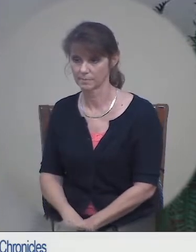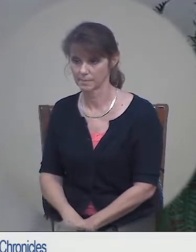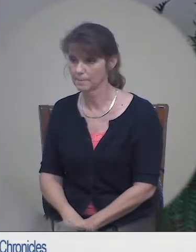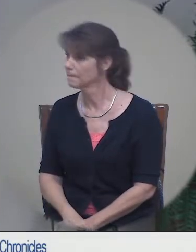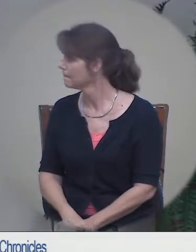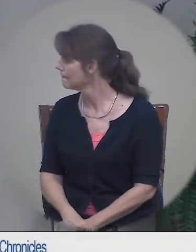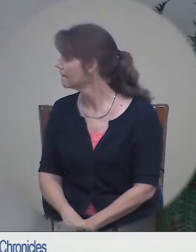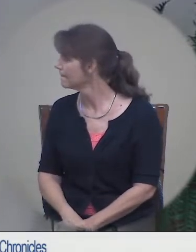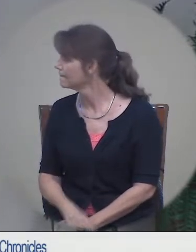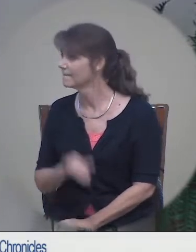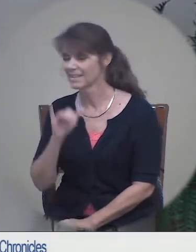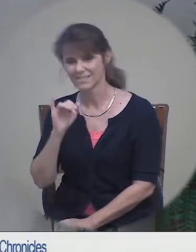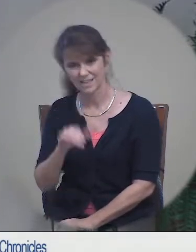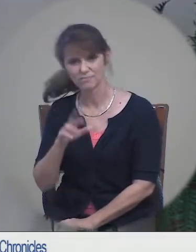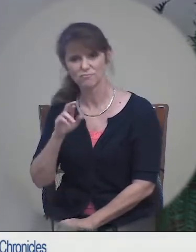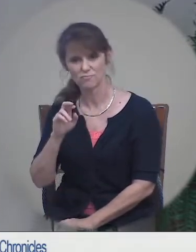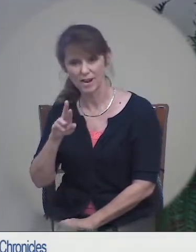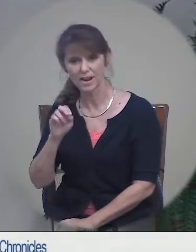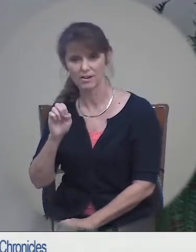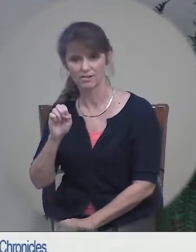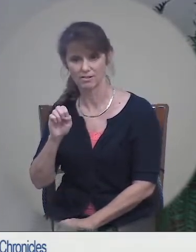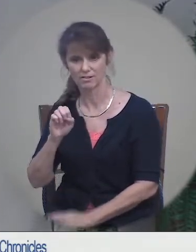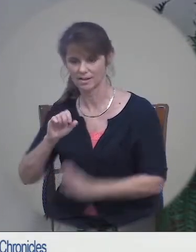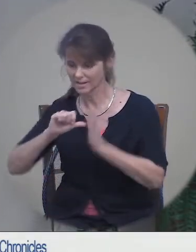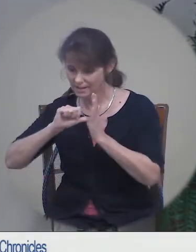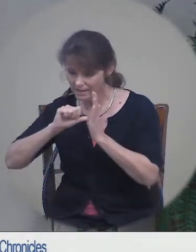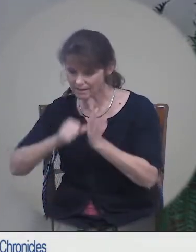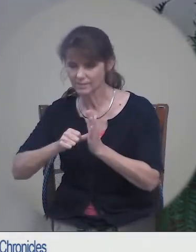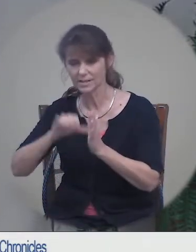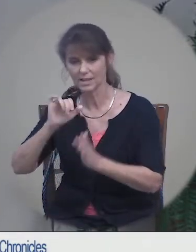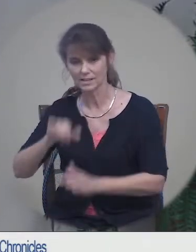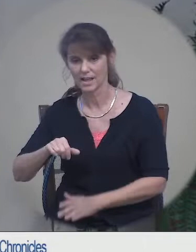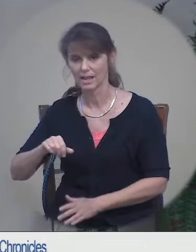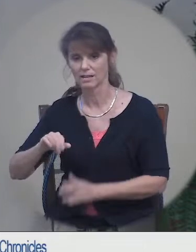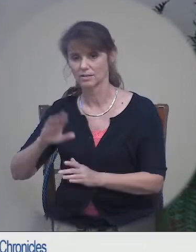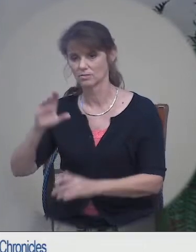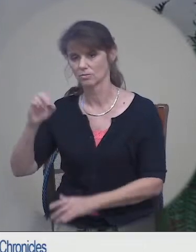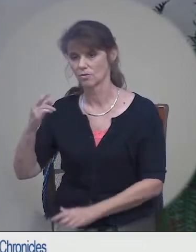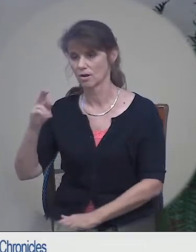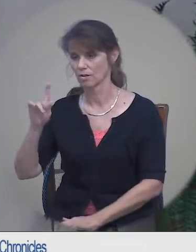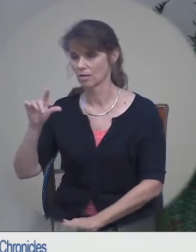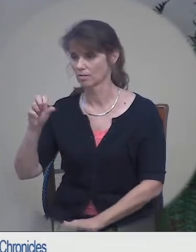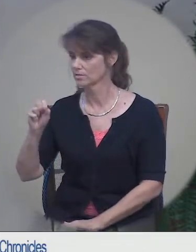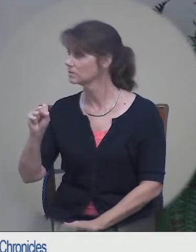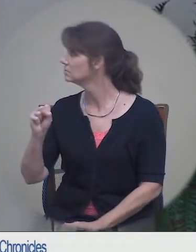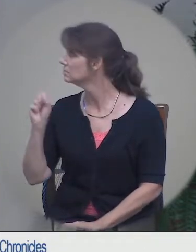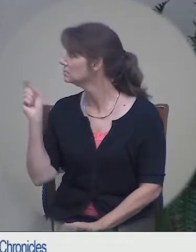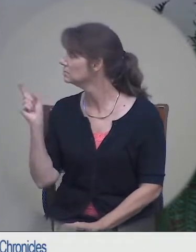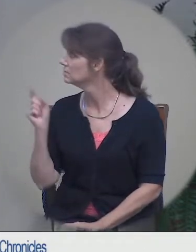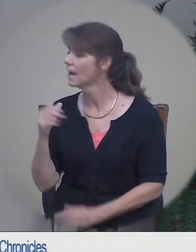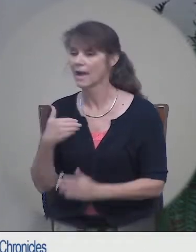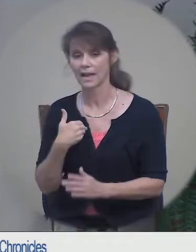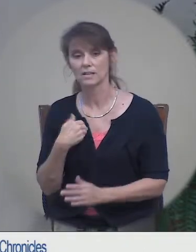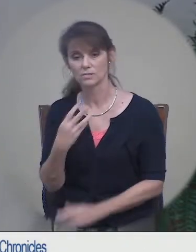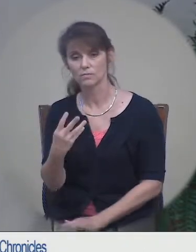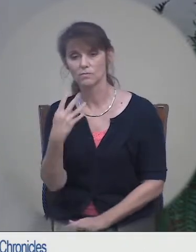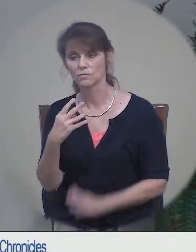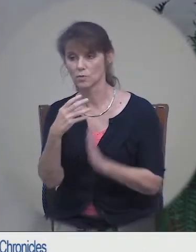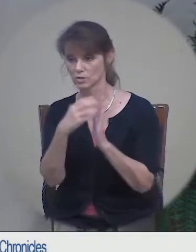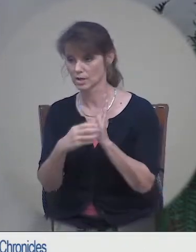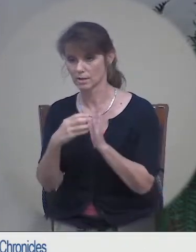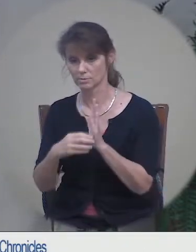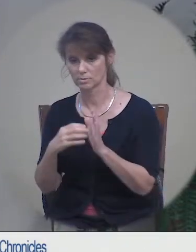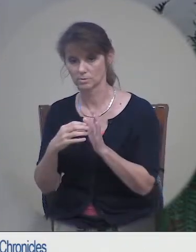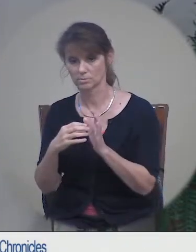And that's really emphasized in the book of Chronicles. The book of Chronicles has the 4 chapters about Hezekiah, and there's